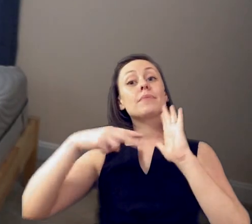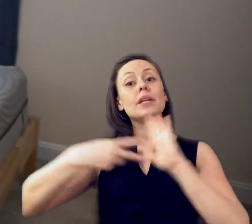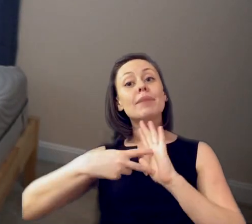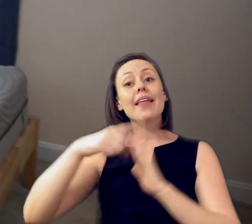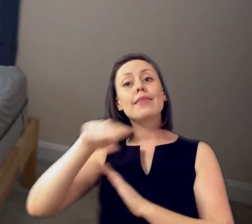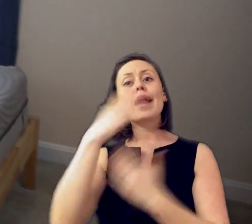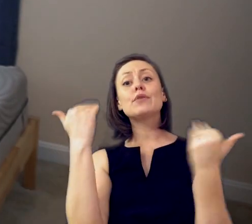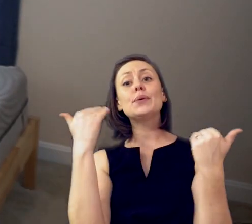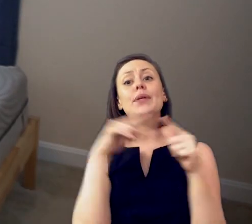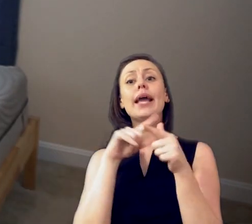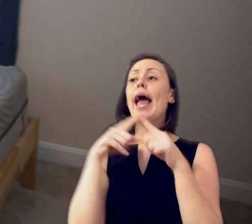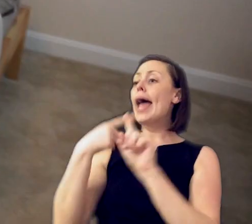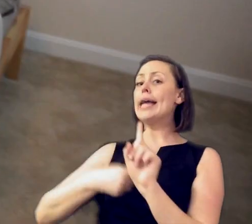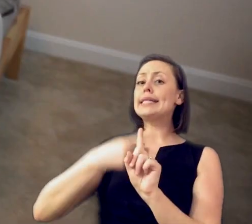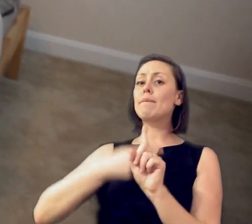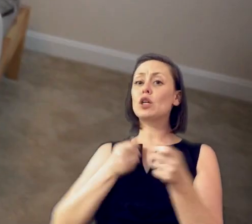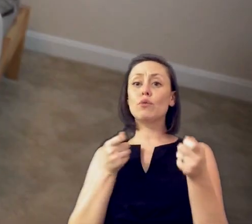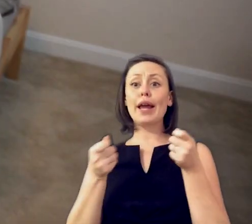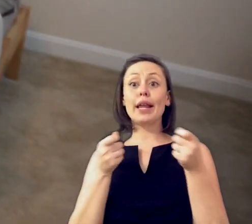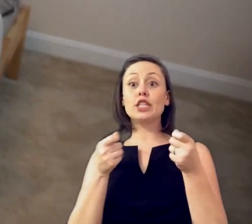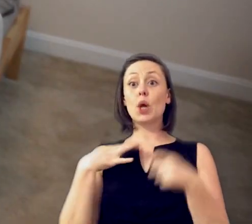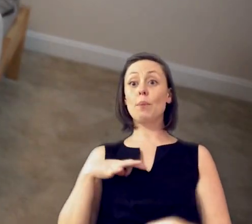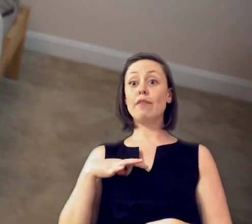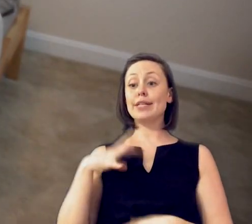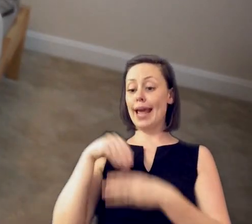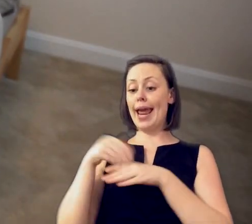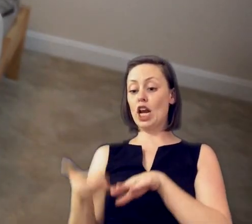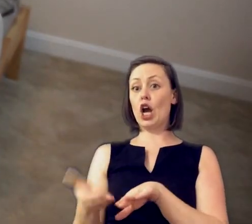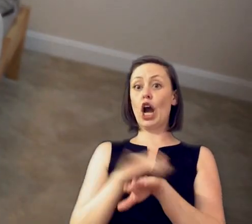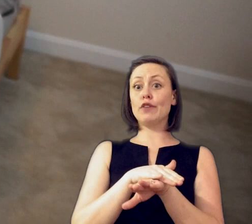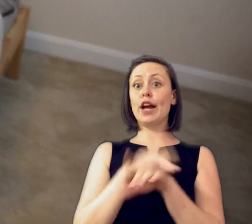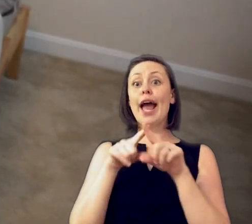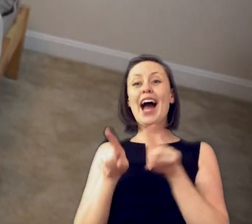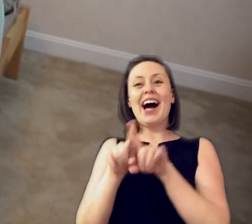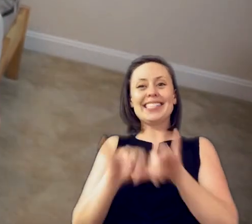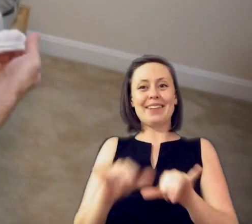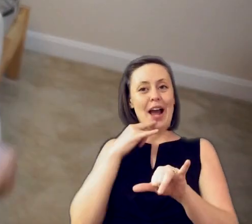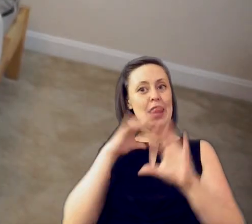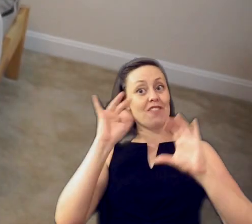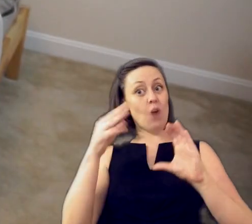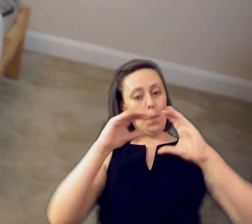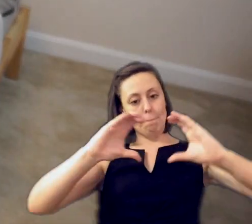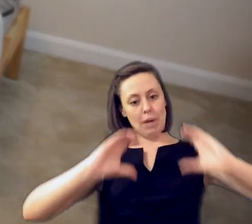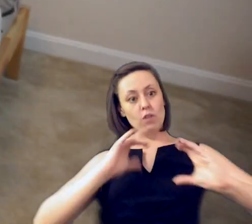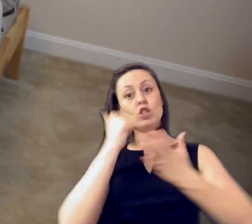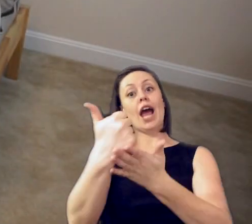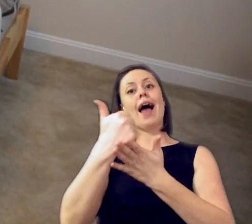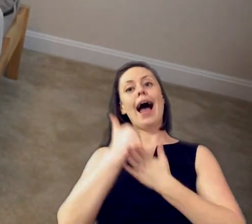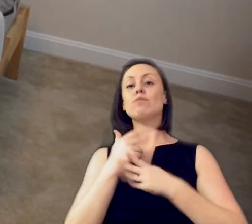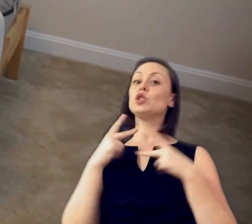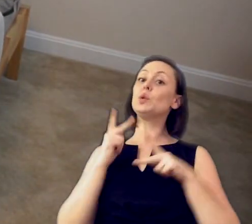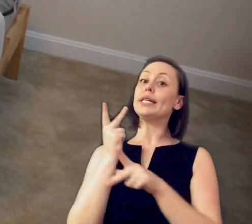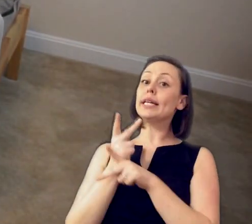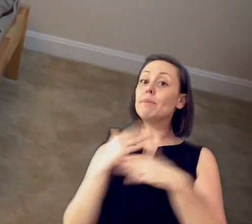have cooling and temperature regulating benefits in their covers and in the foam beneath, which help to keep